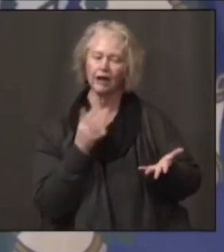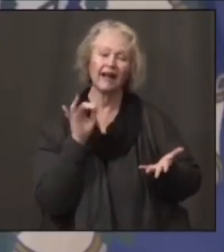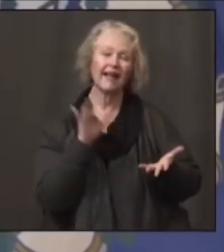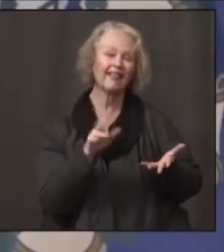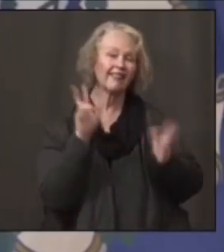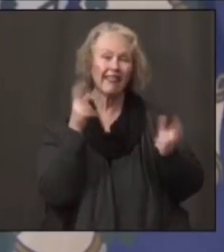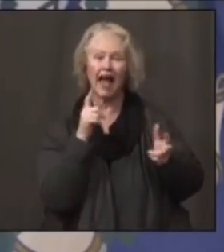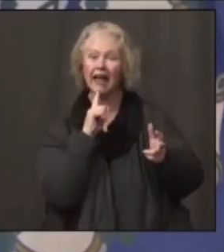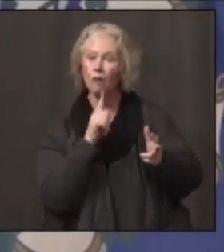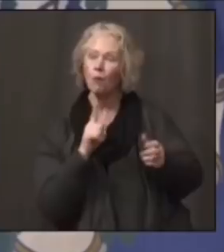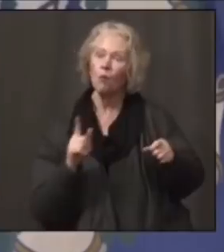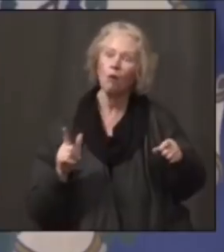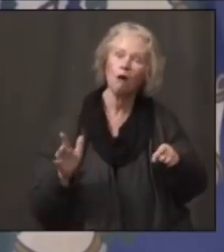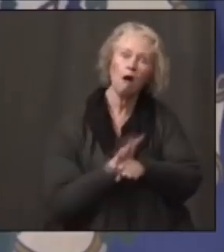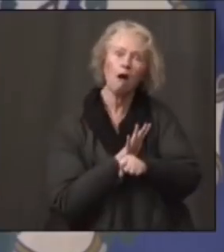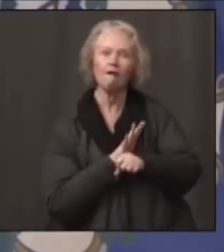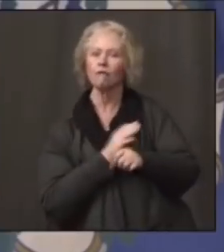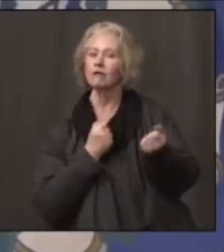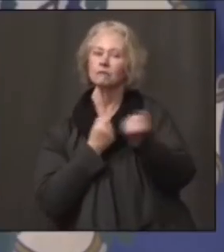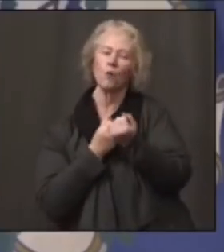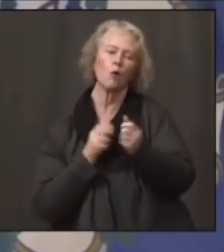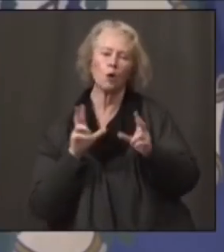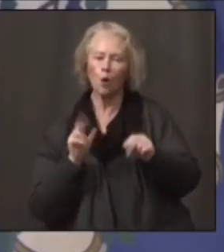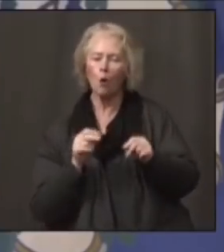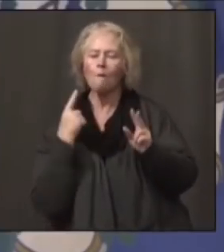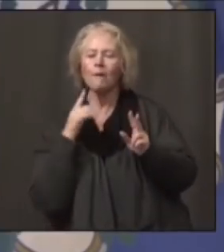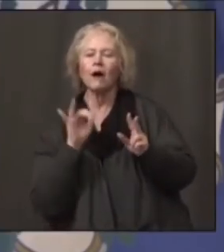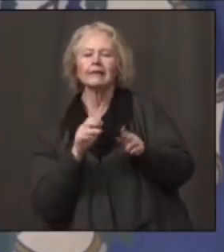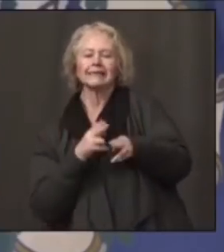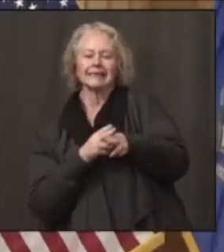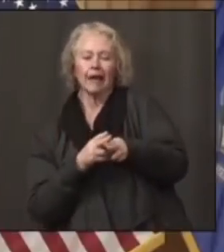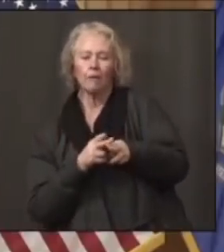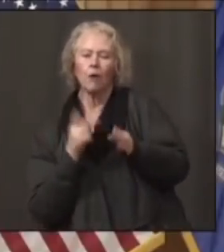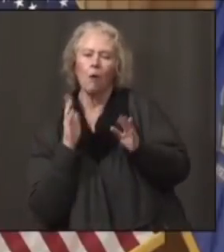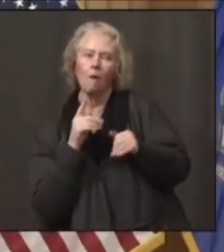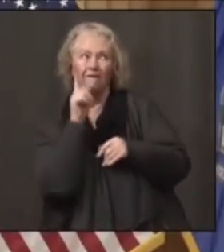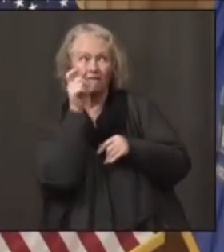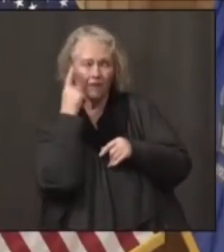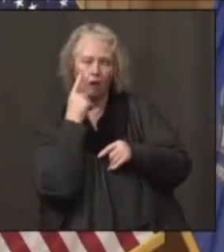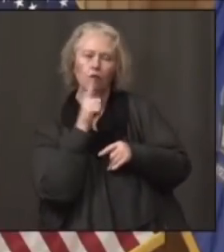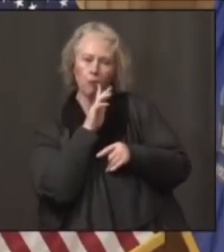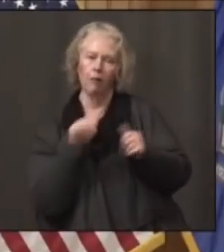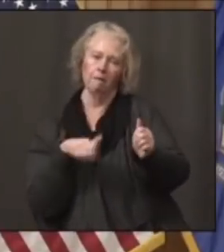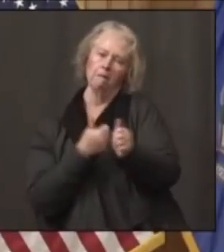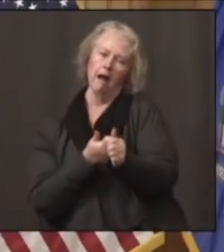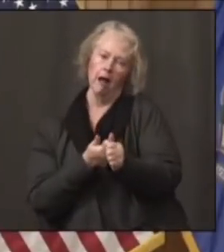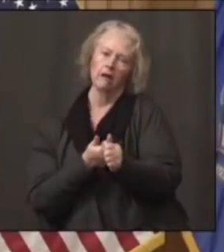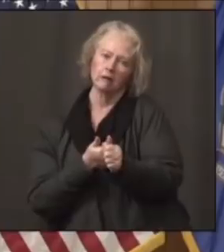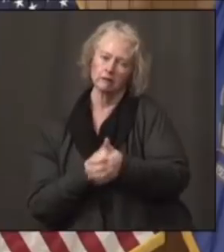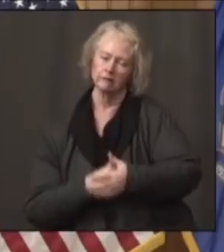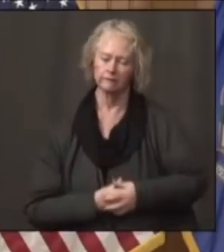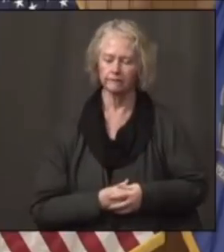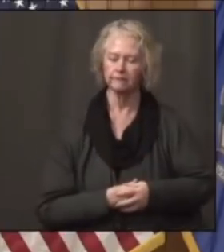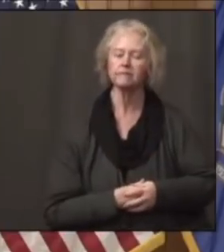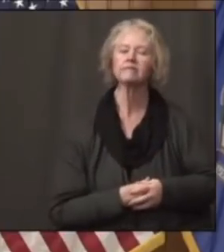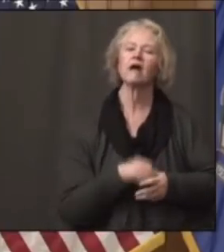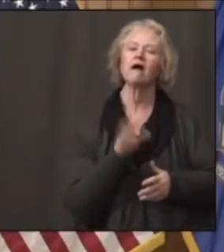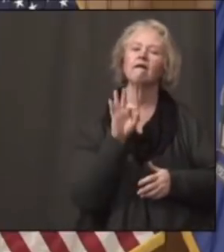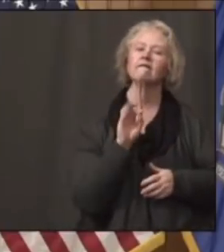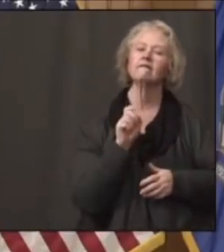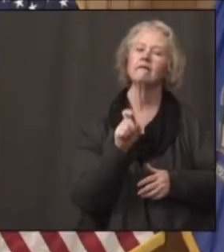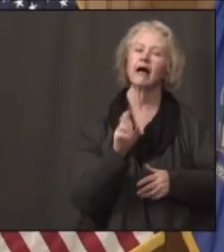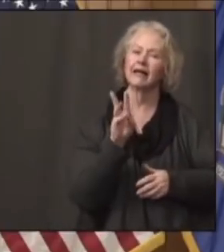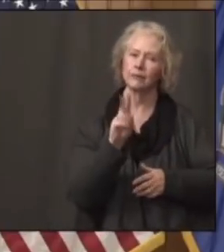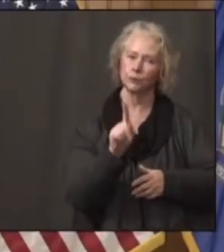it enough for everybody? No, but I hope it's a bridge to what the feds are going to do. Thanks, Governor. Fox 61.